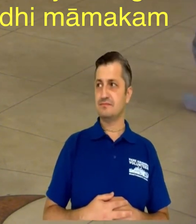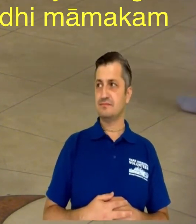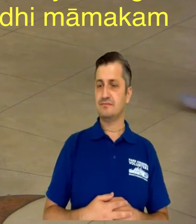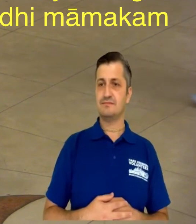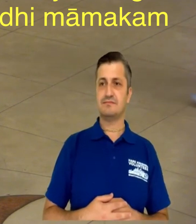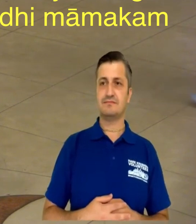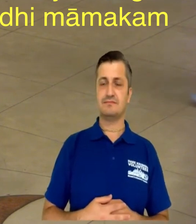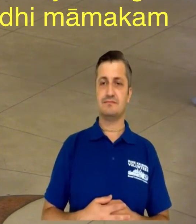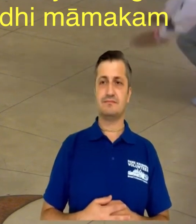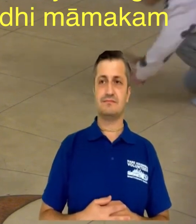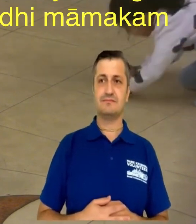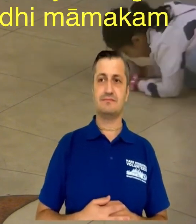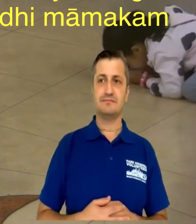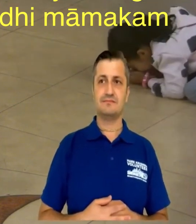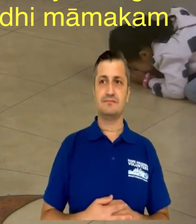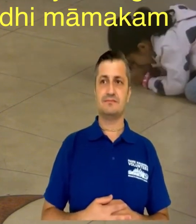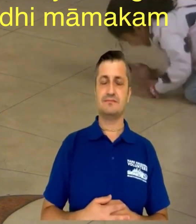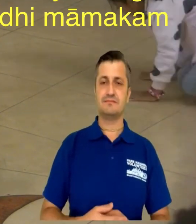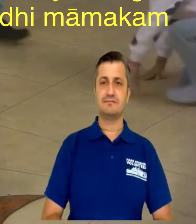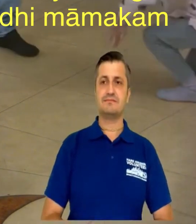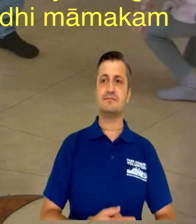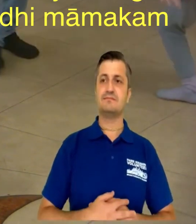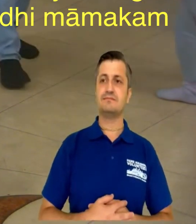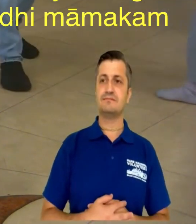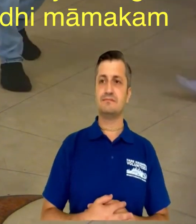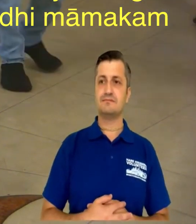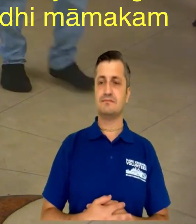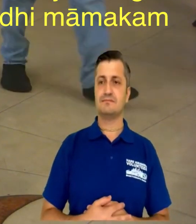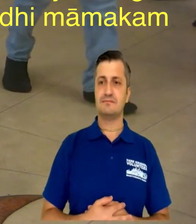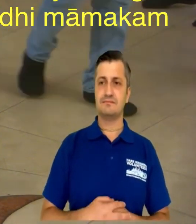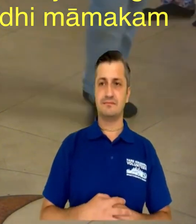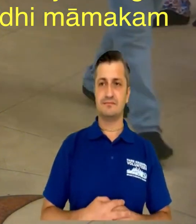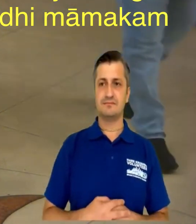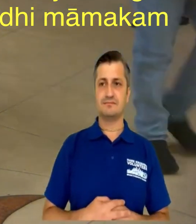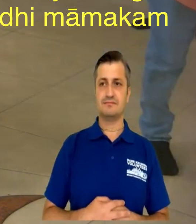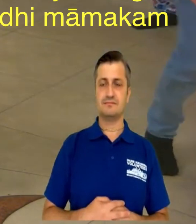Yat Chandramasi Yat Jagno